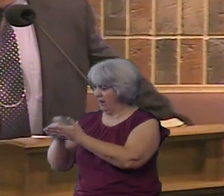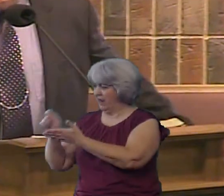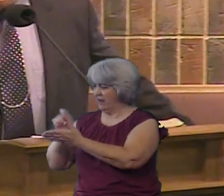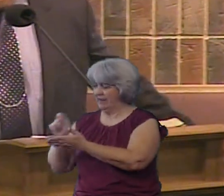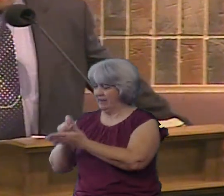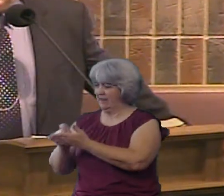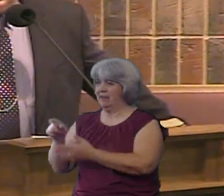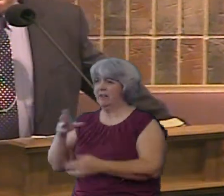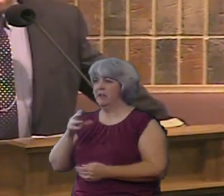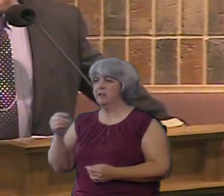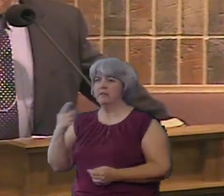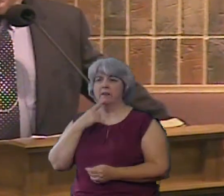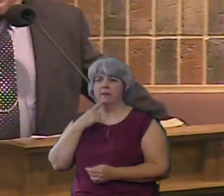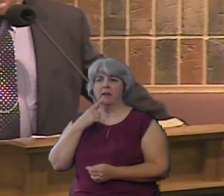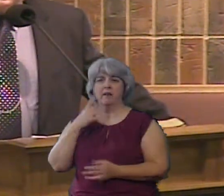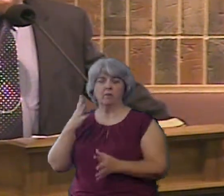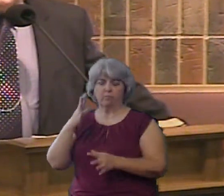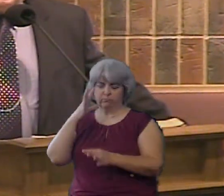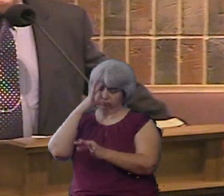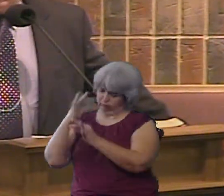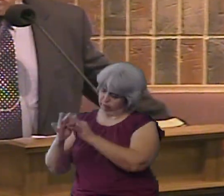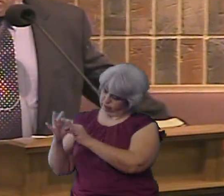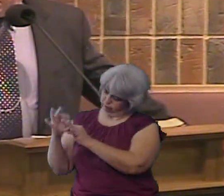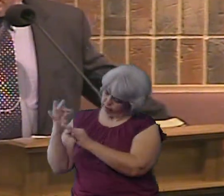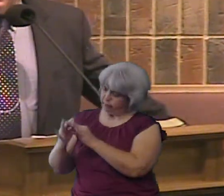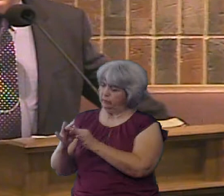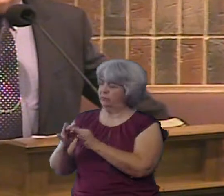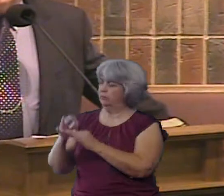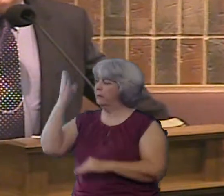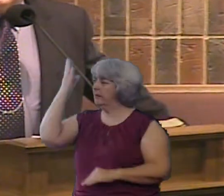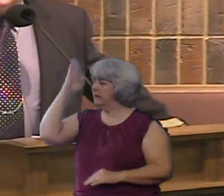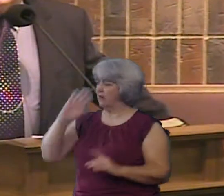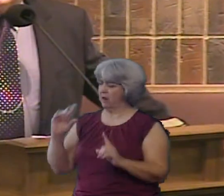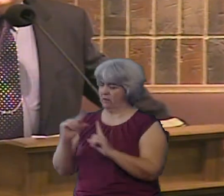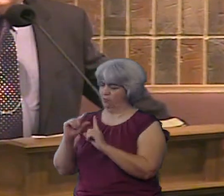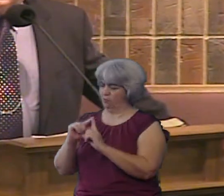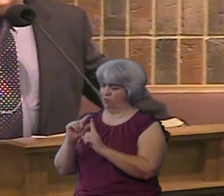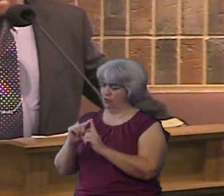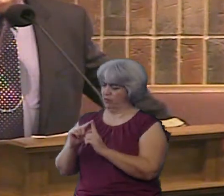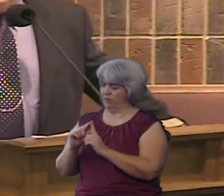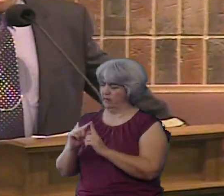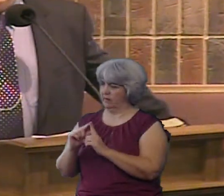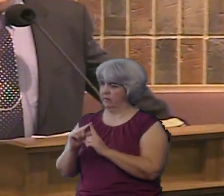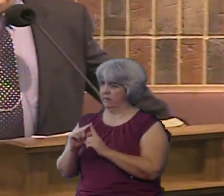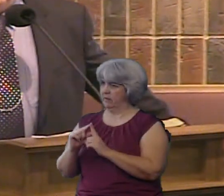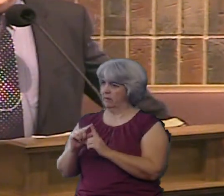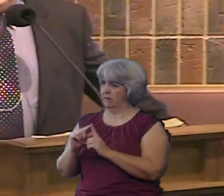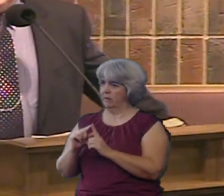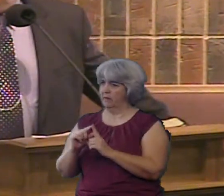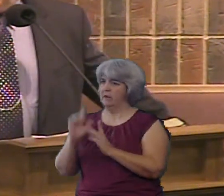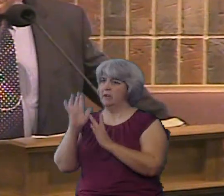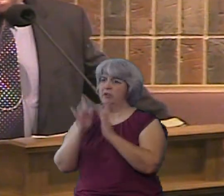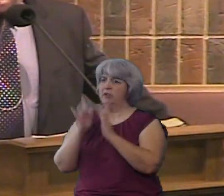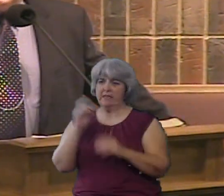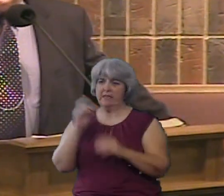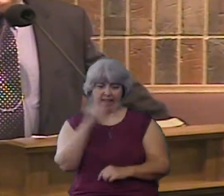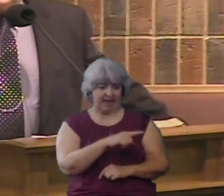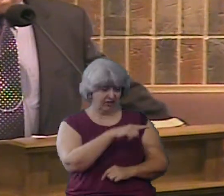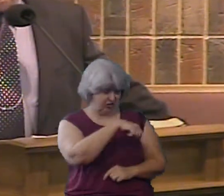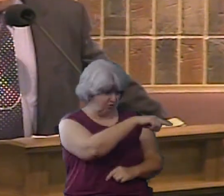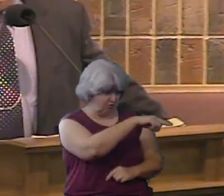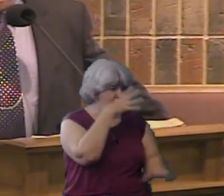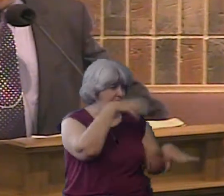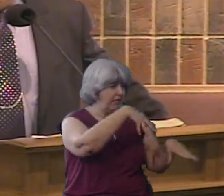unswerving faithfulness of God's Word. will you two go away? And Peter